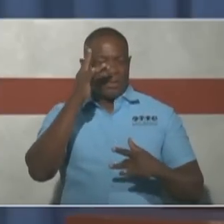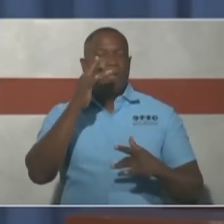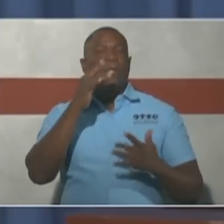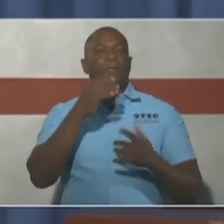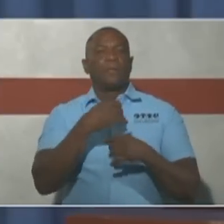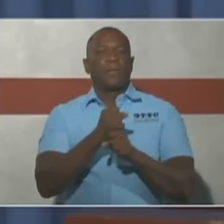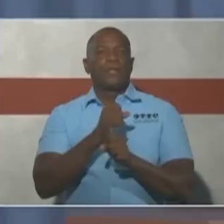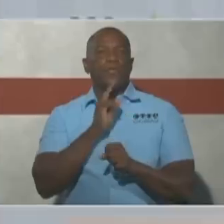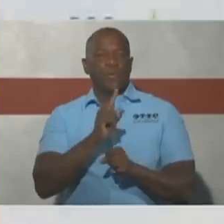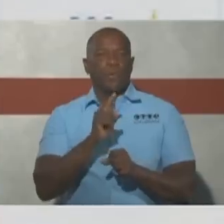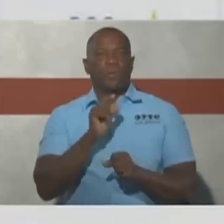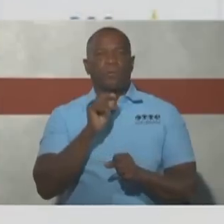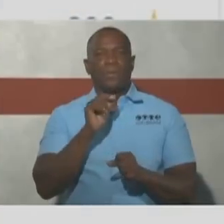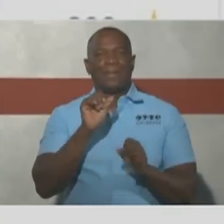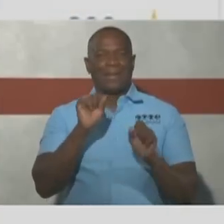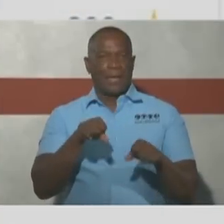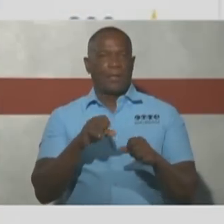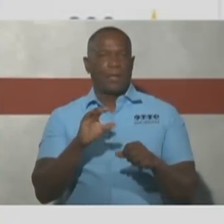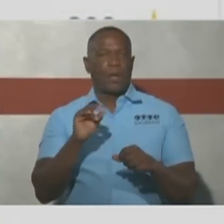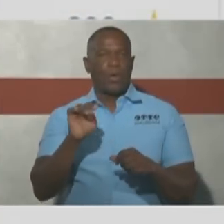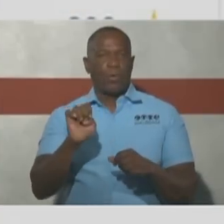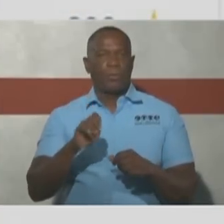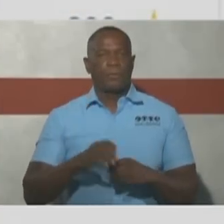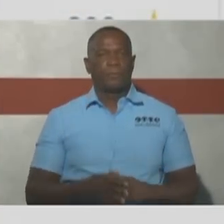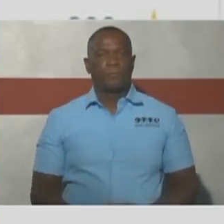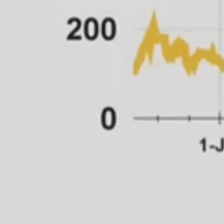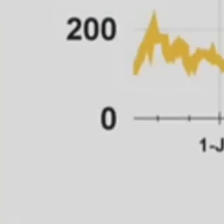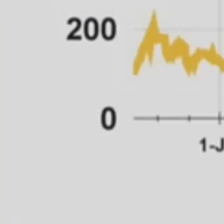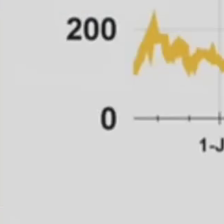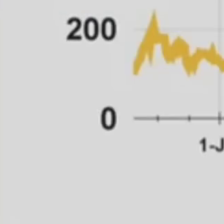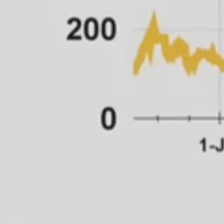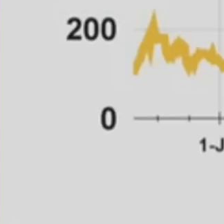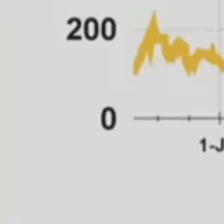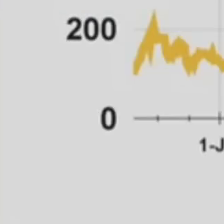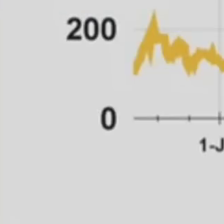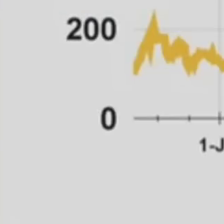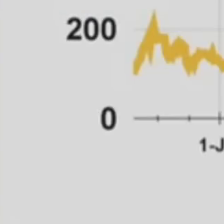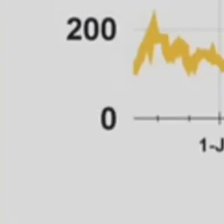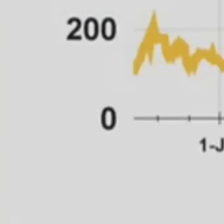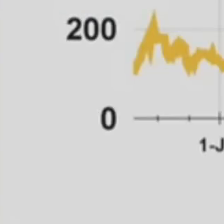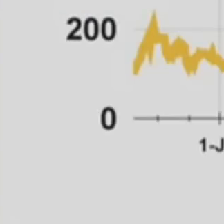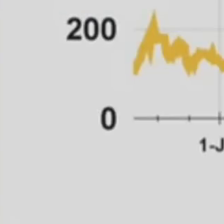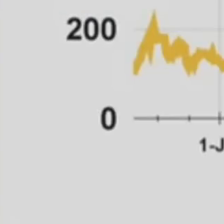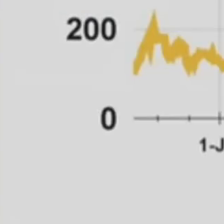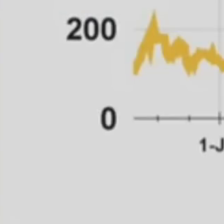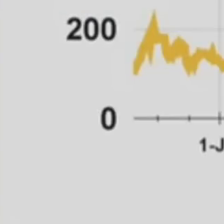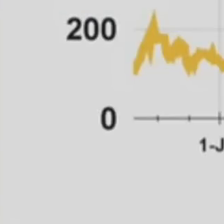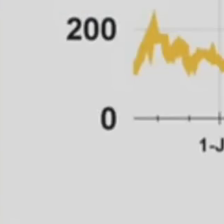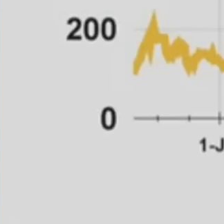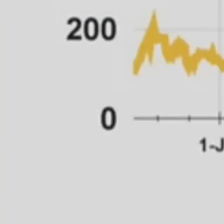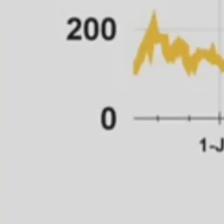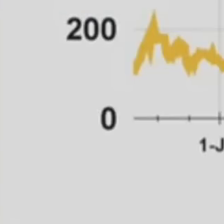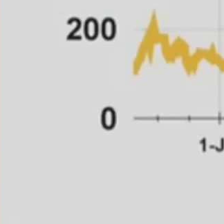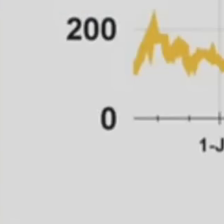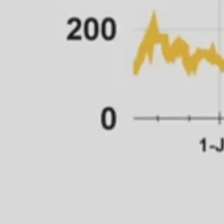the relevant reallocation of resources or expansion of services can occur. And this is done proactively.